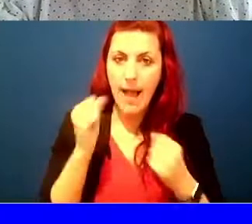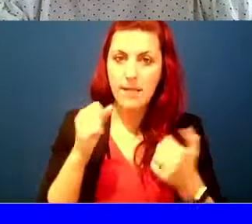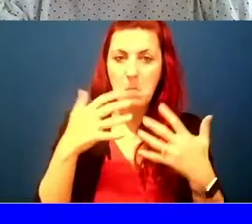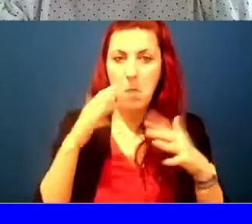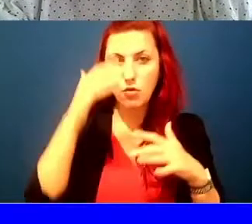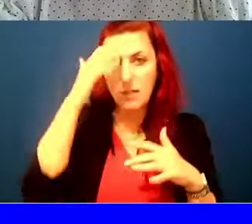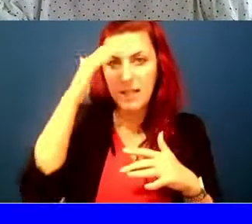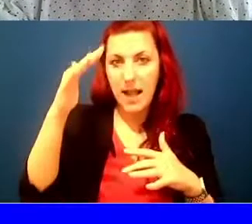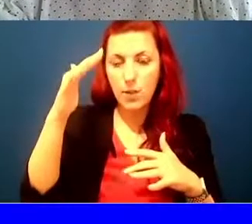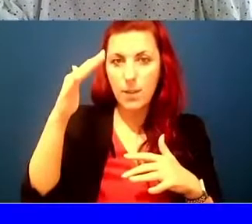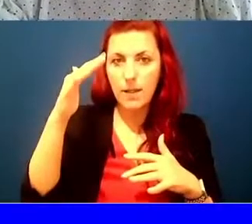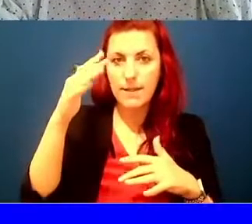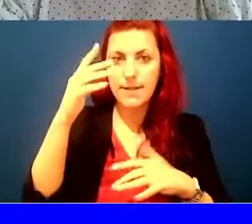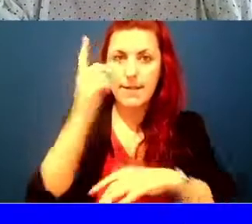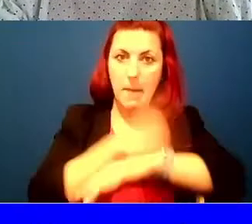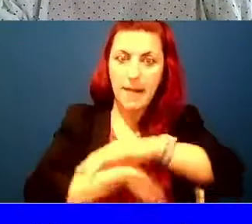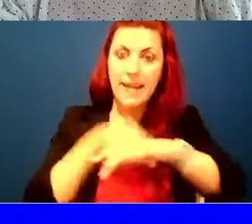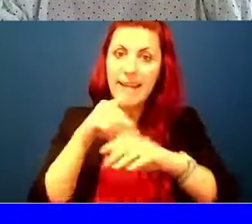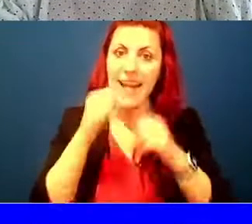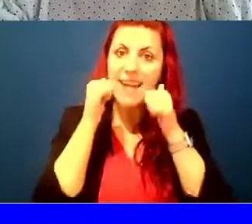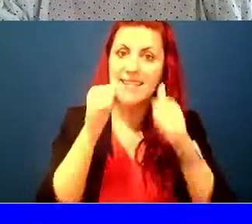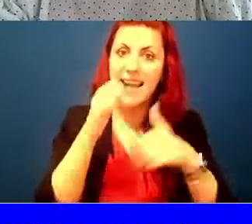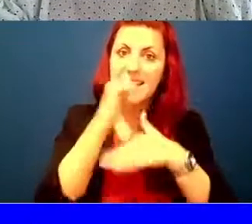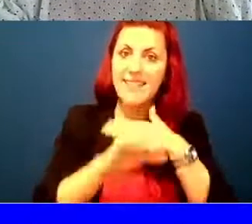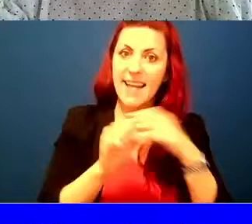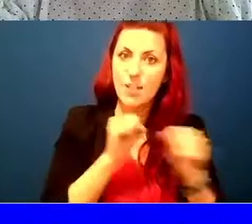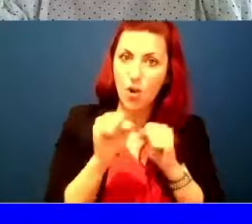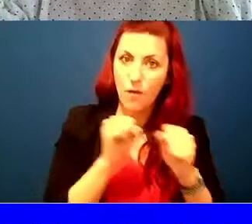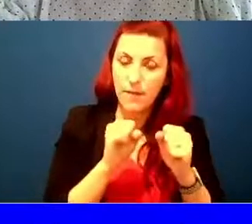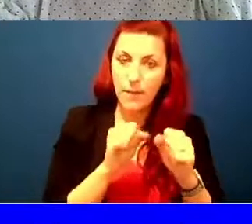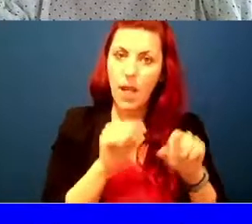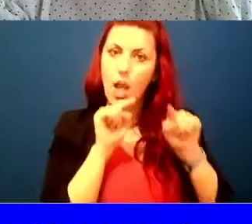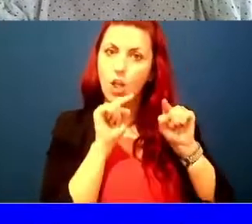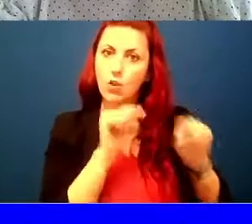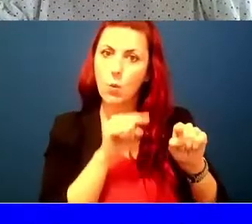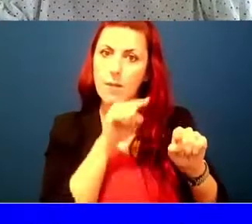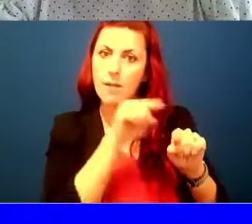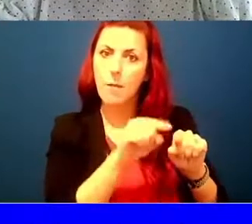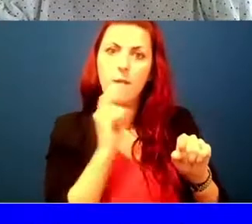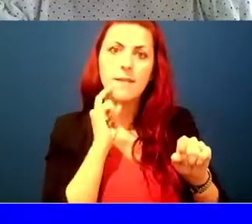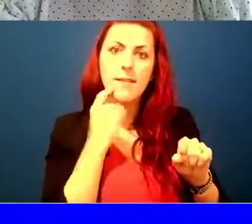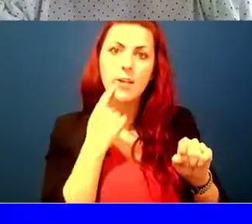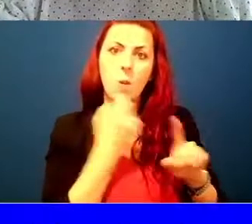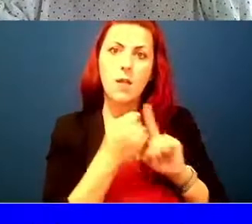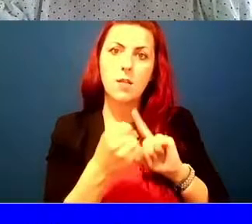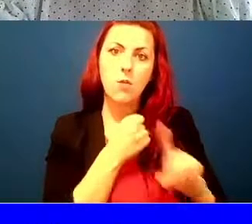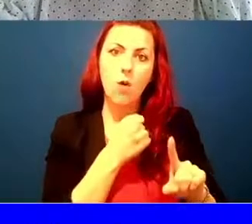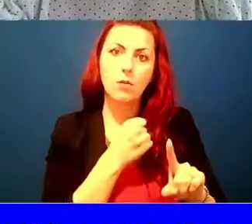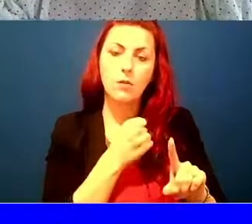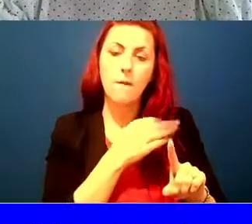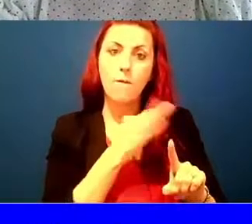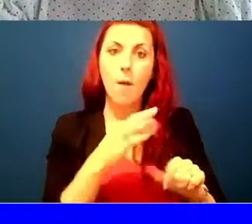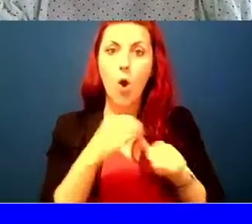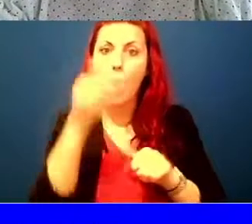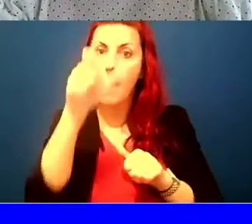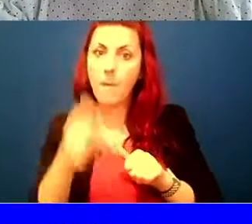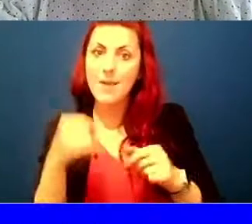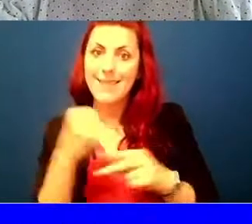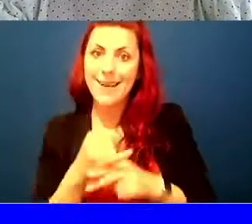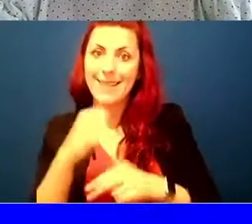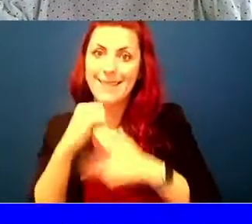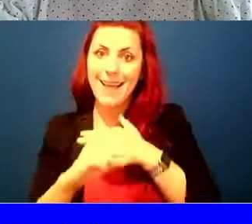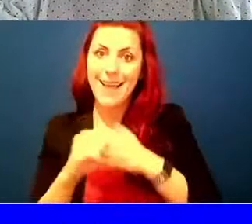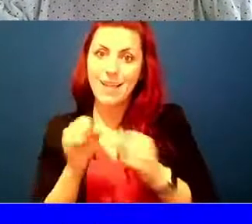he attends a day service. He was accused of a sexual assault early last year by someone else attending the day service, and he was